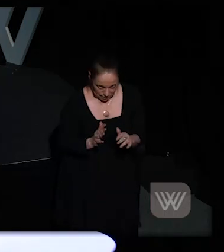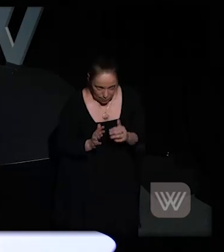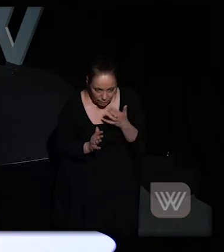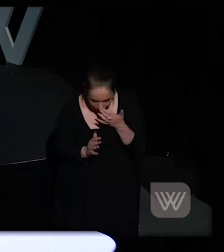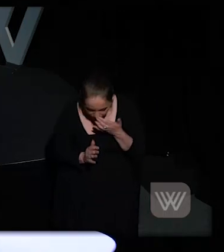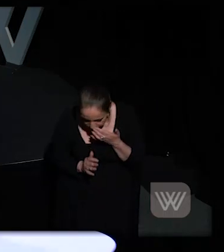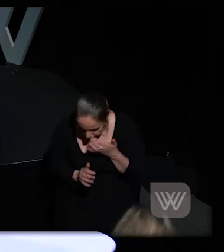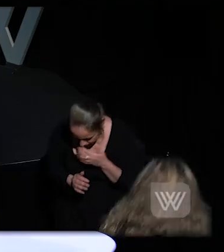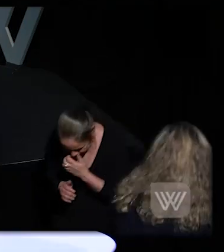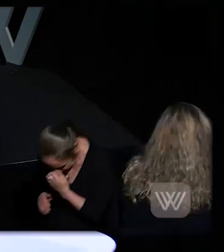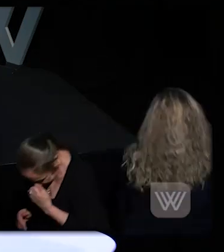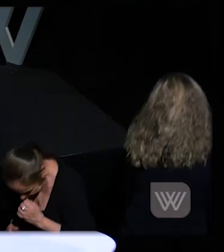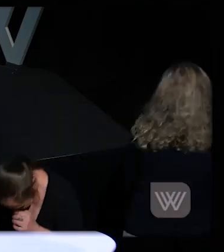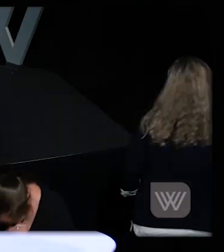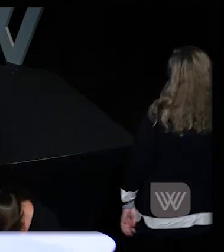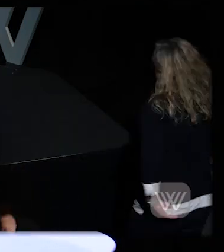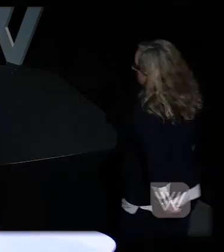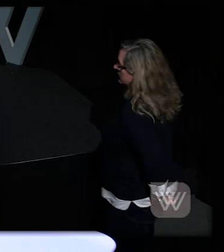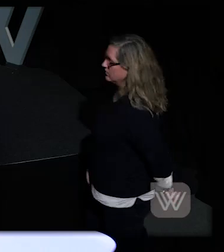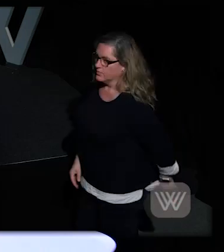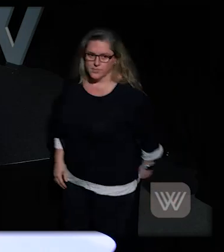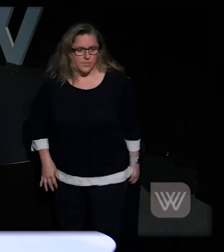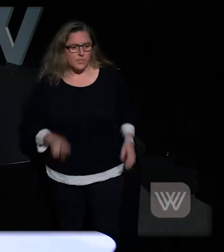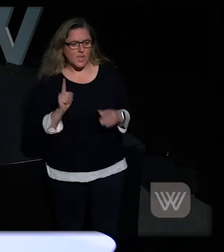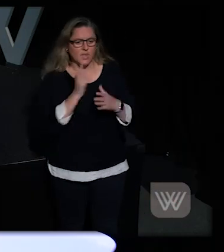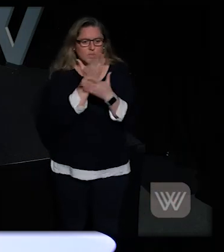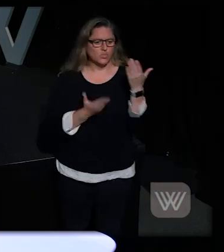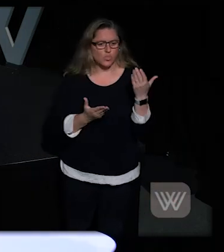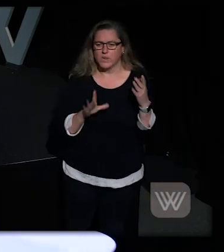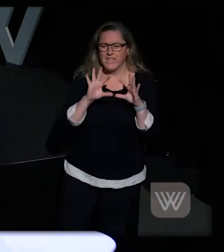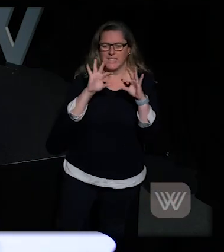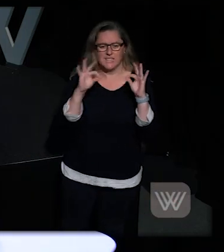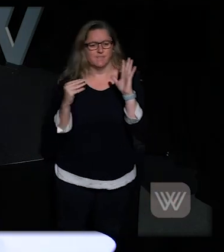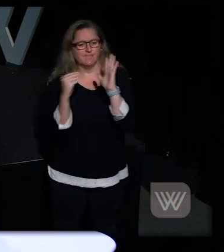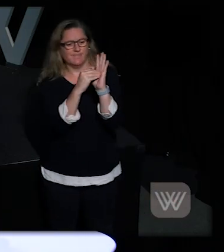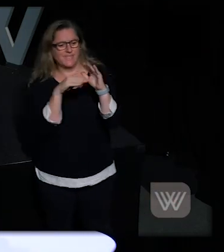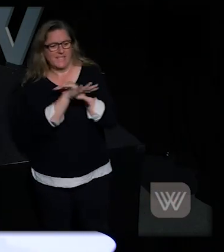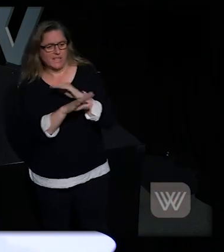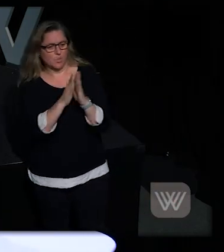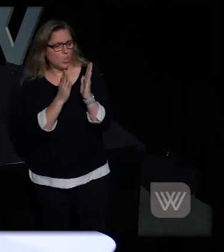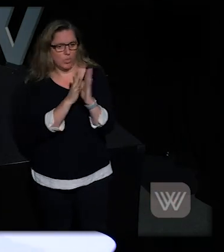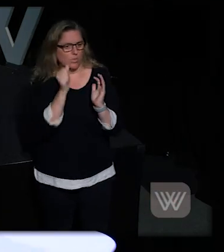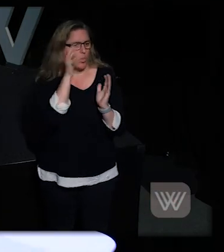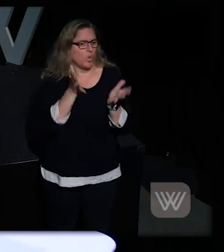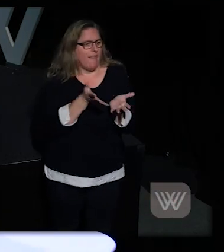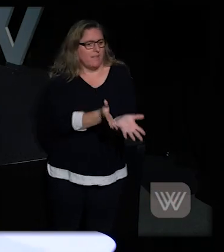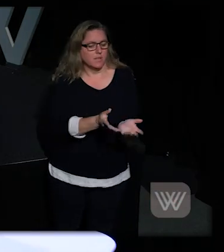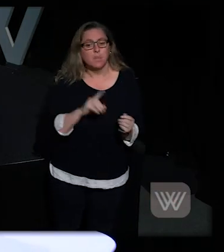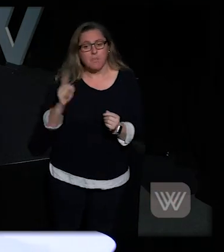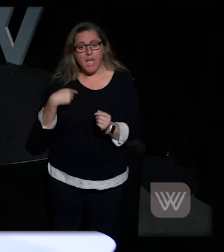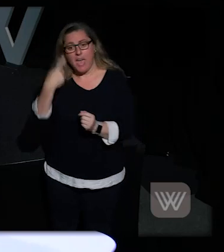But there's a really hopeful story. It's actually not in the book because he wouldn't let me put it in, but I want to tell you because I think it's a really powerful